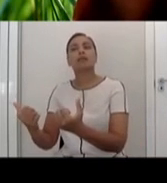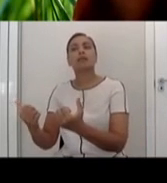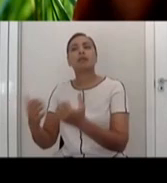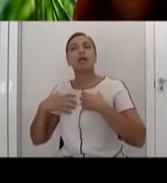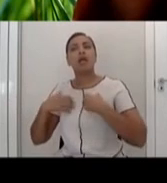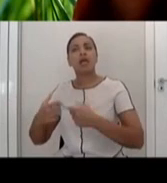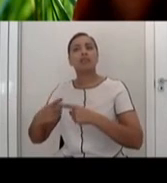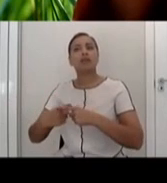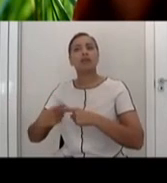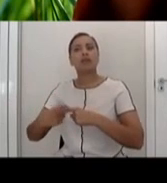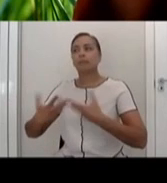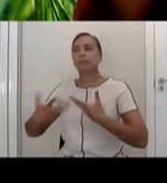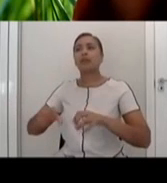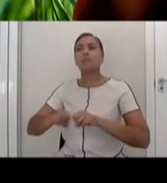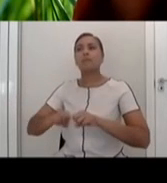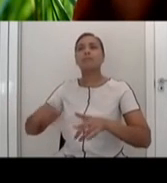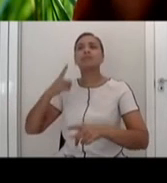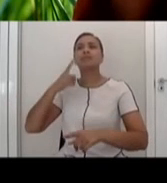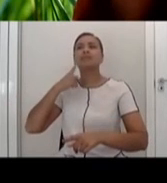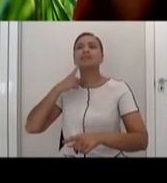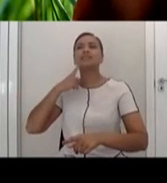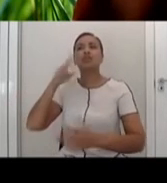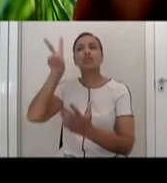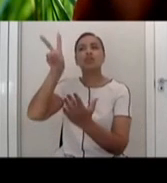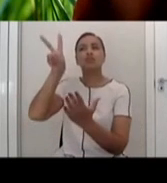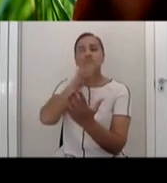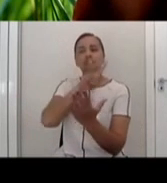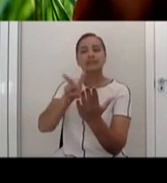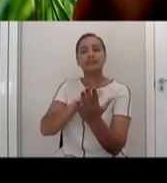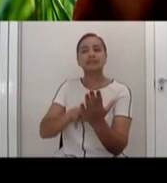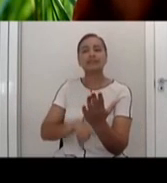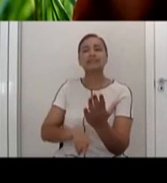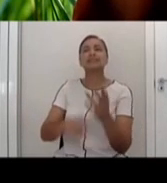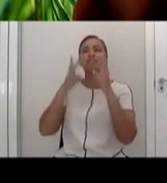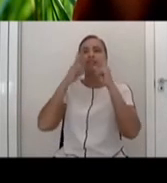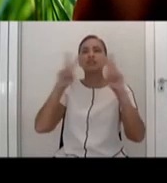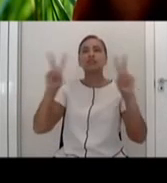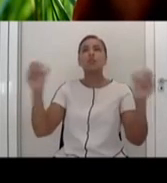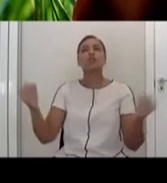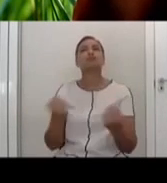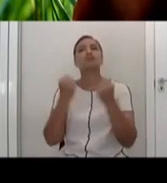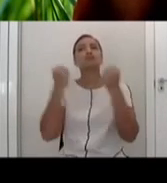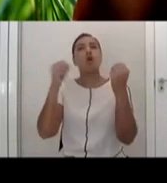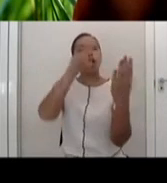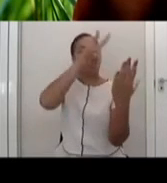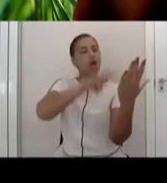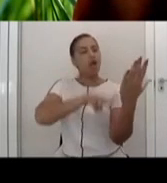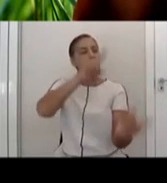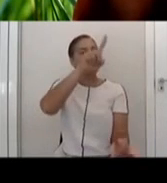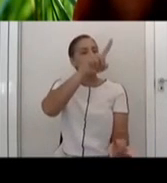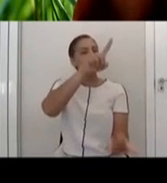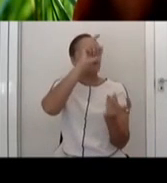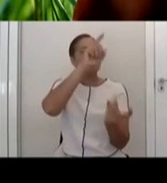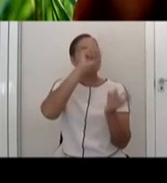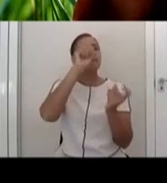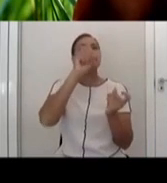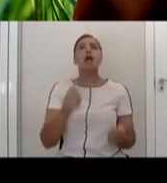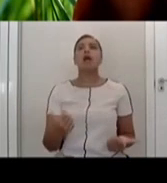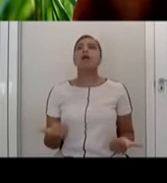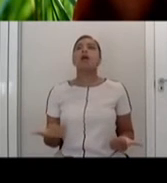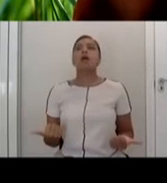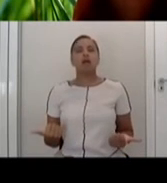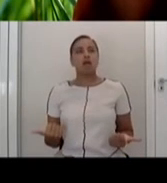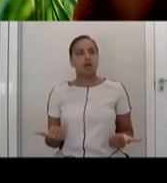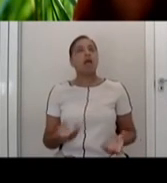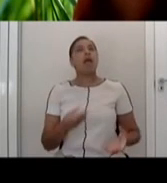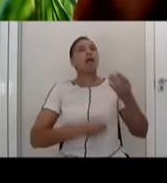read guidance, which are very, very visual. So it might help kind of